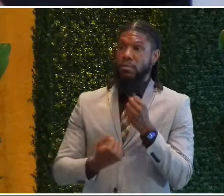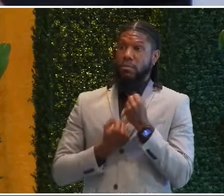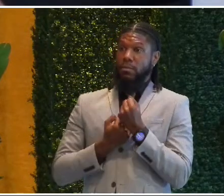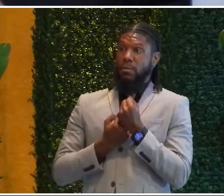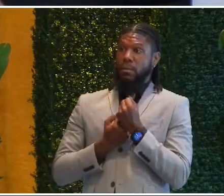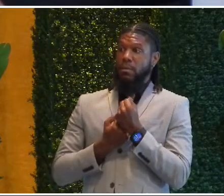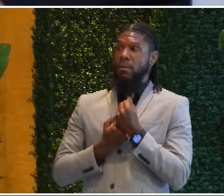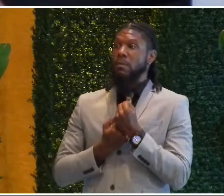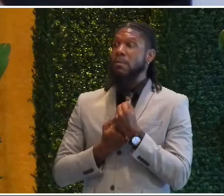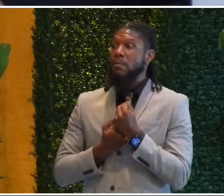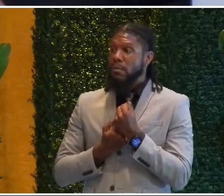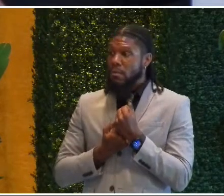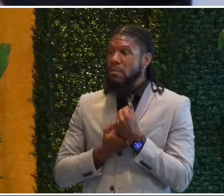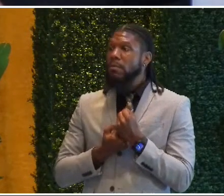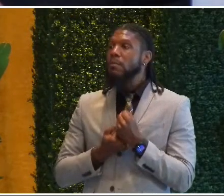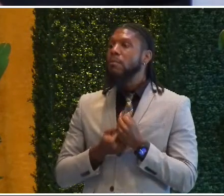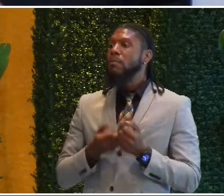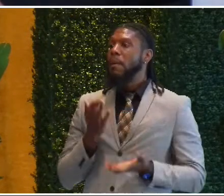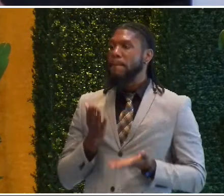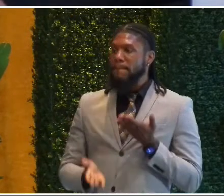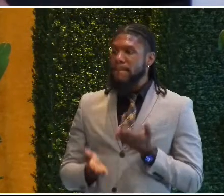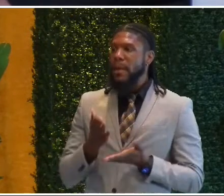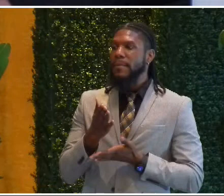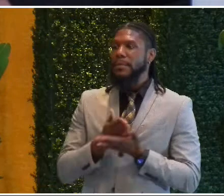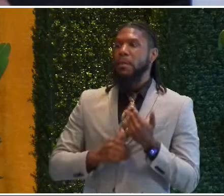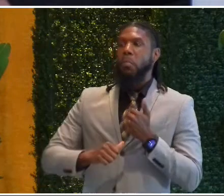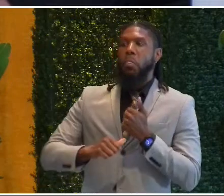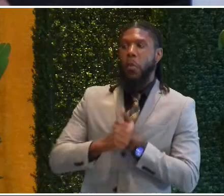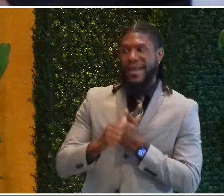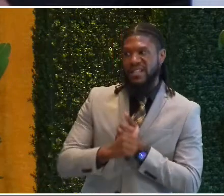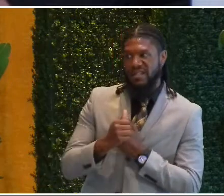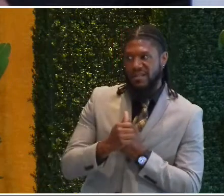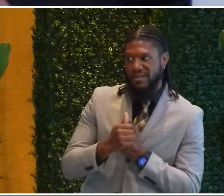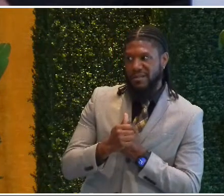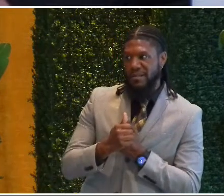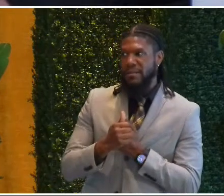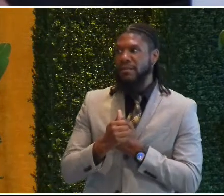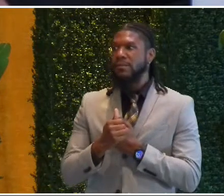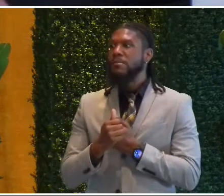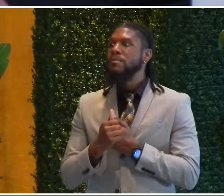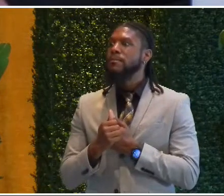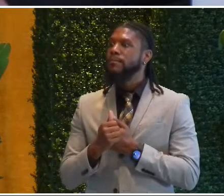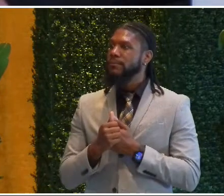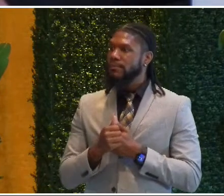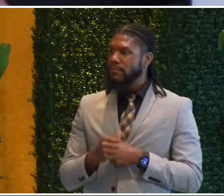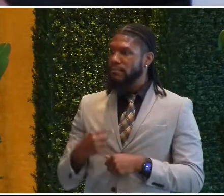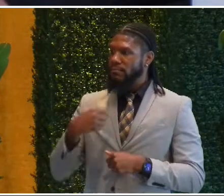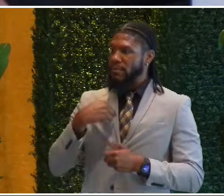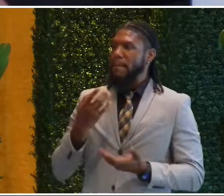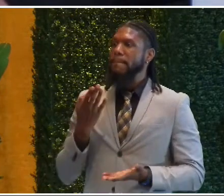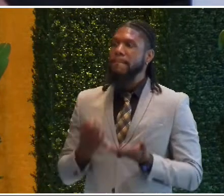might be some people's least favorite black mother. They'll be all right. But